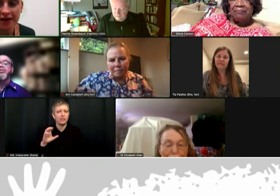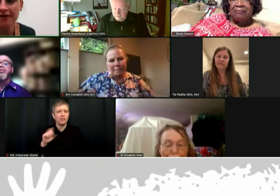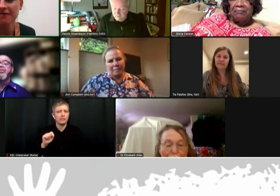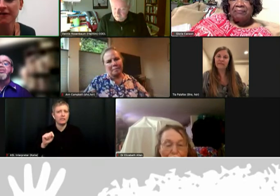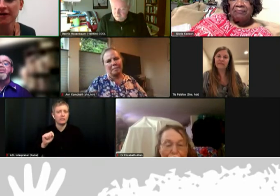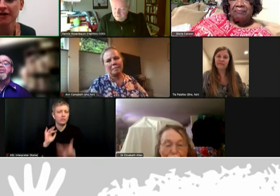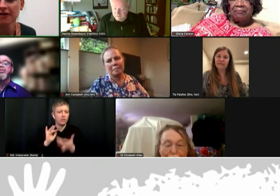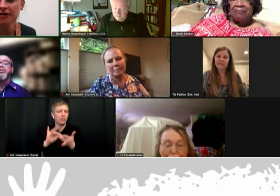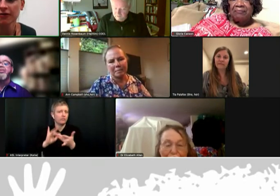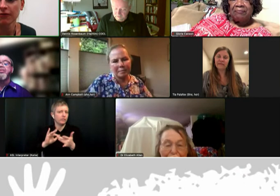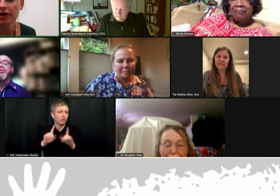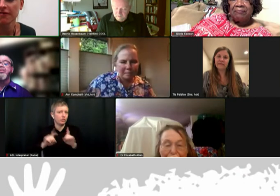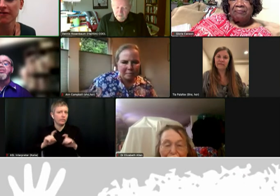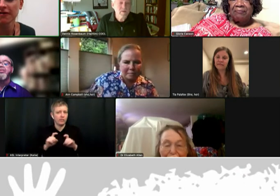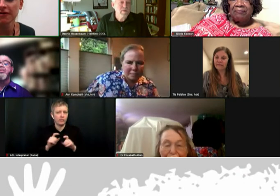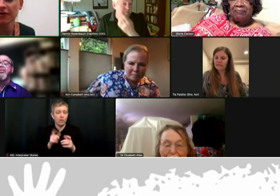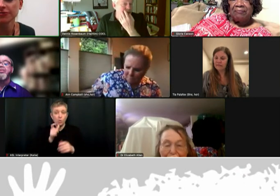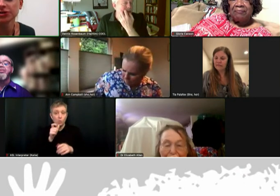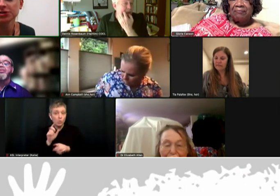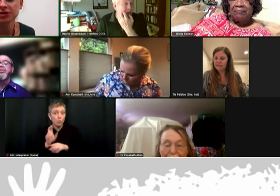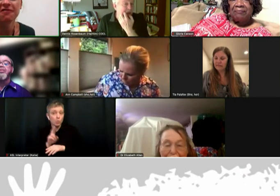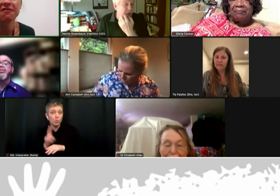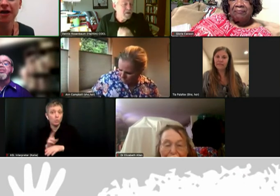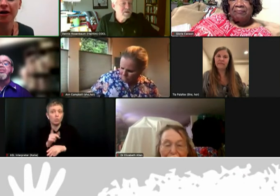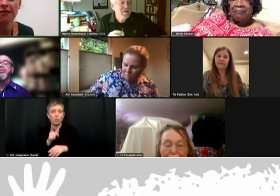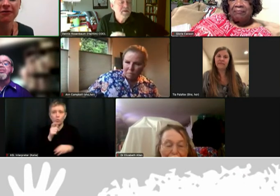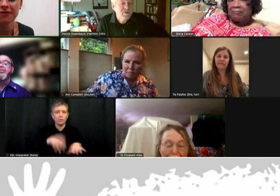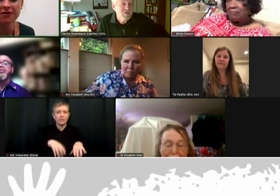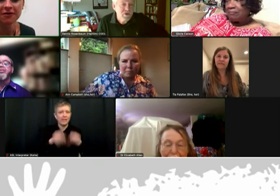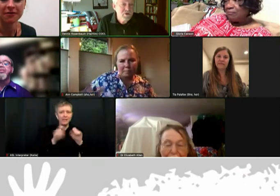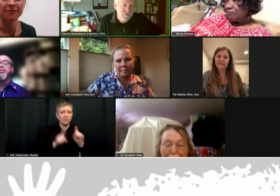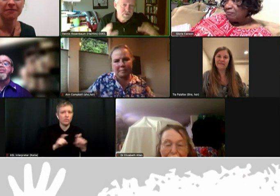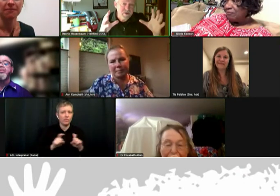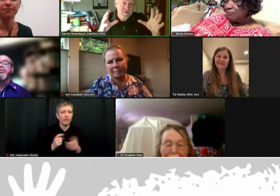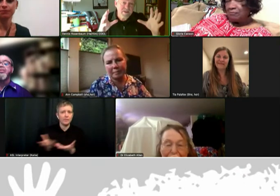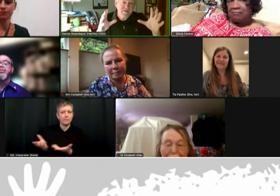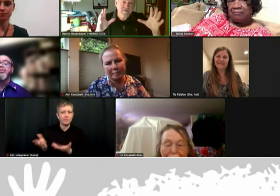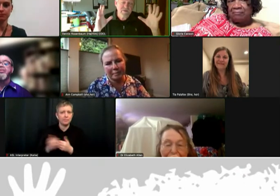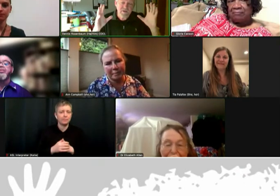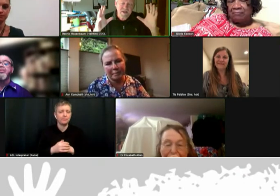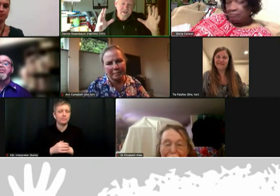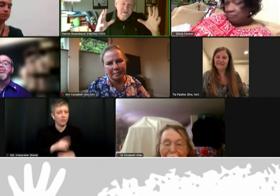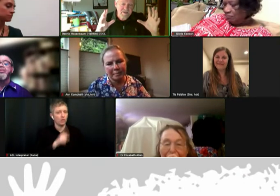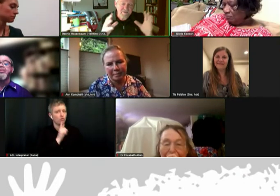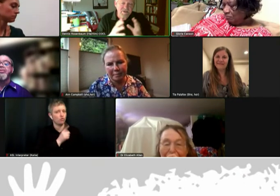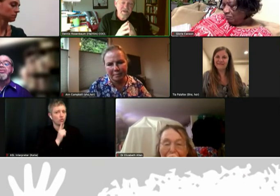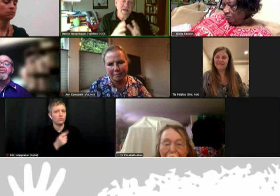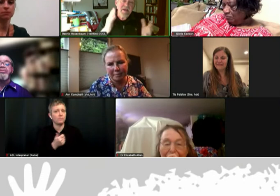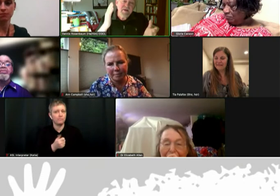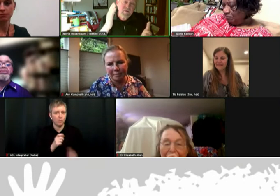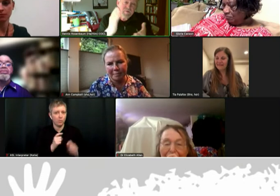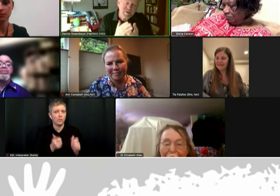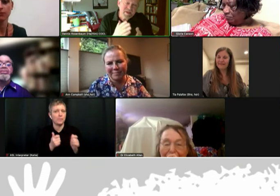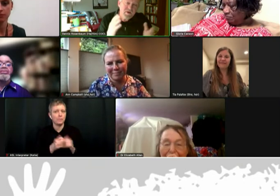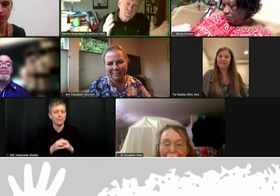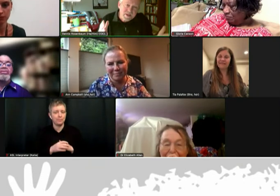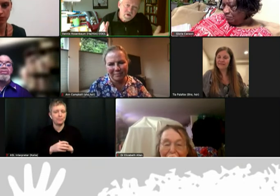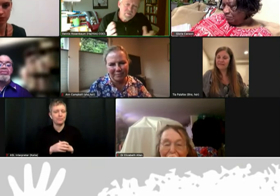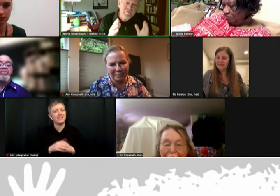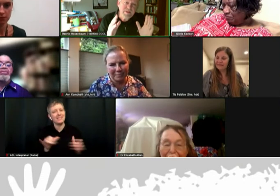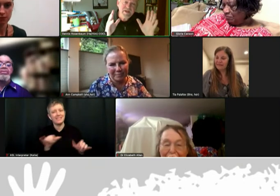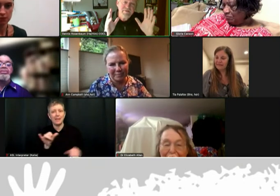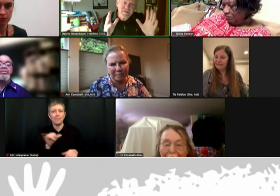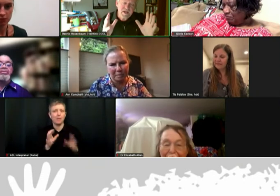who takes it, what is it, yeah. Sure, real quickly. So like a customer said, within a